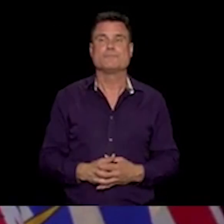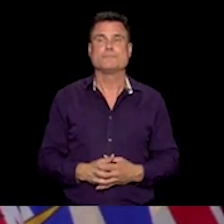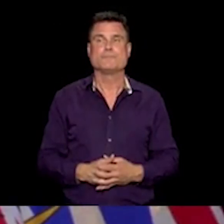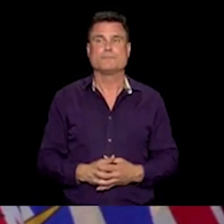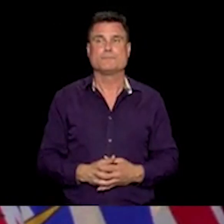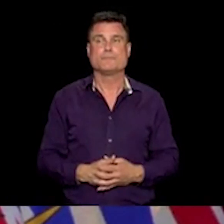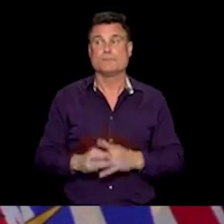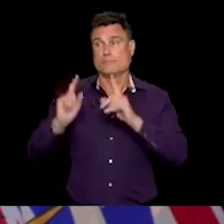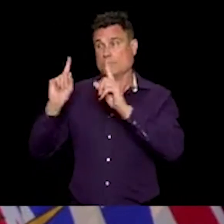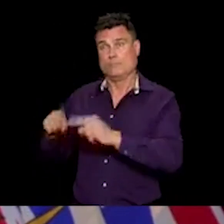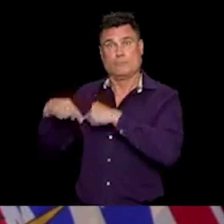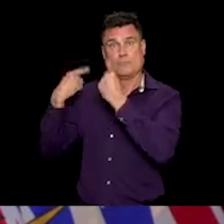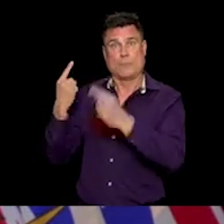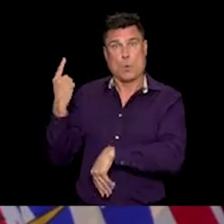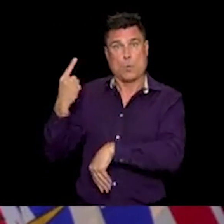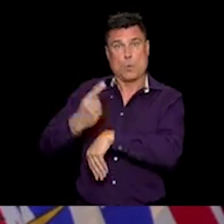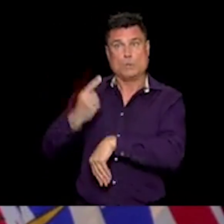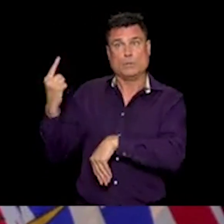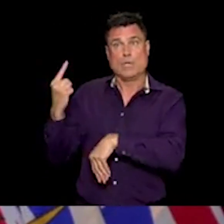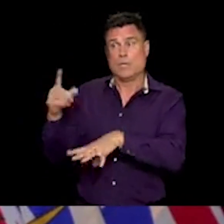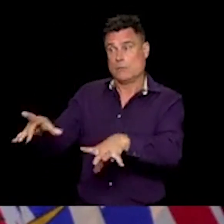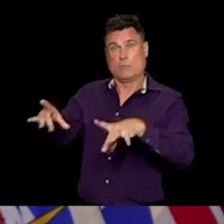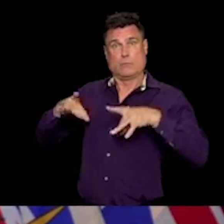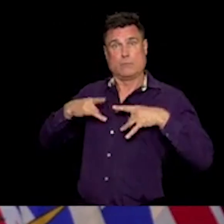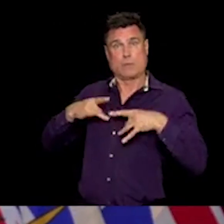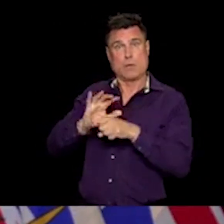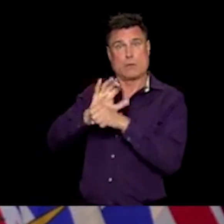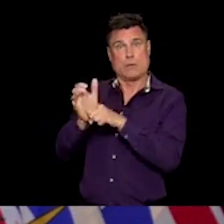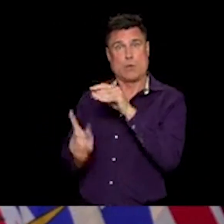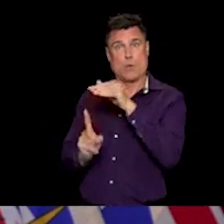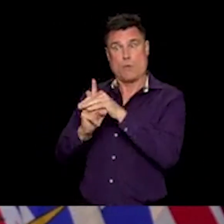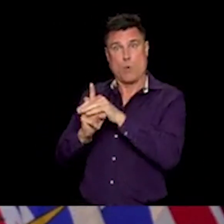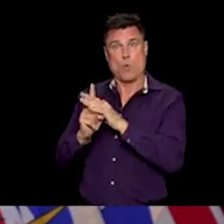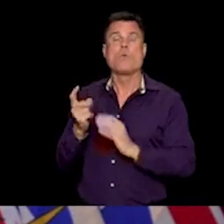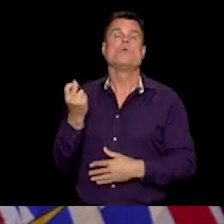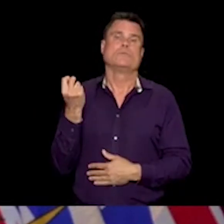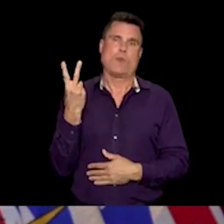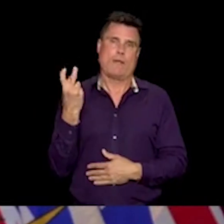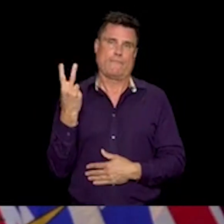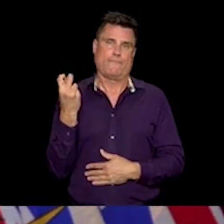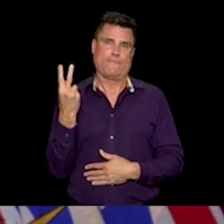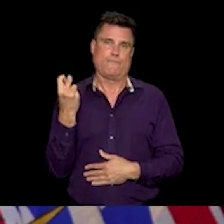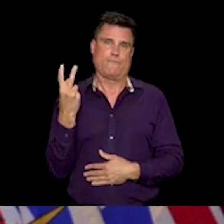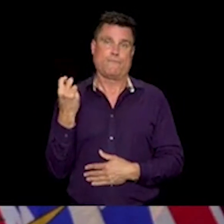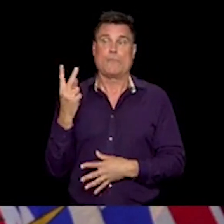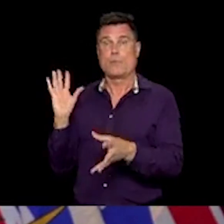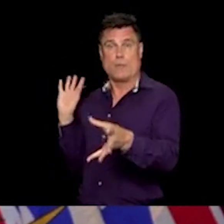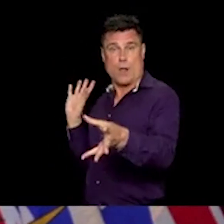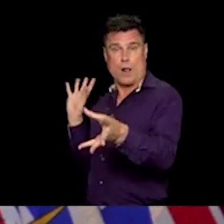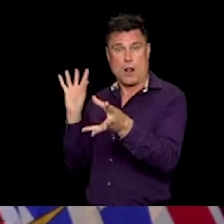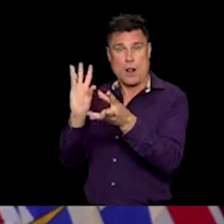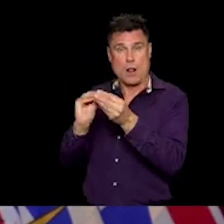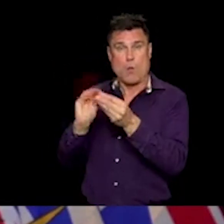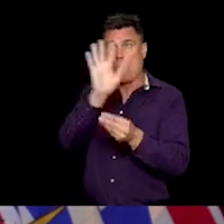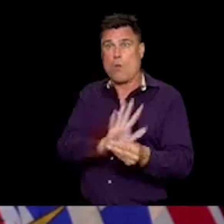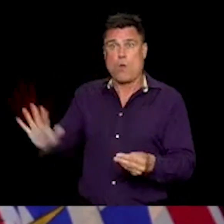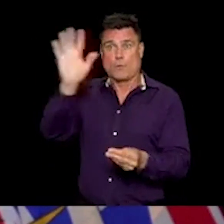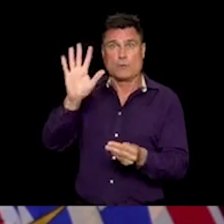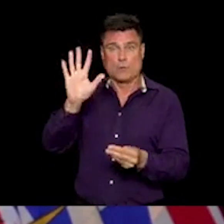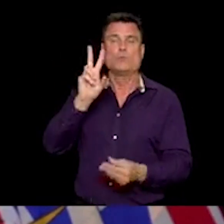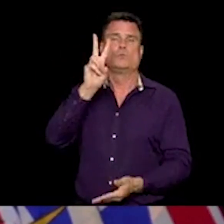We have 12 new cases who have tested positive in BC here today, bringing our total to